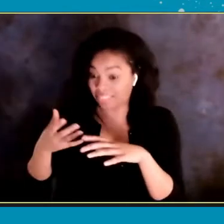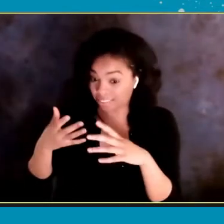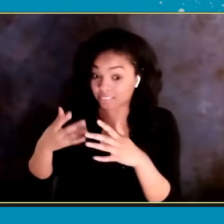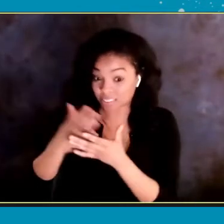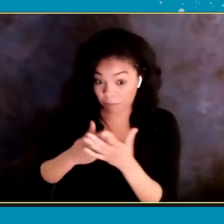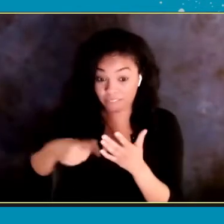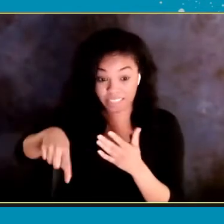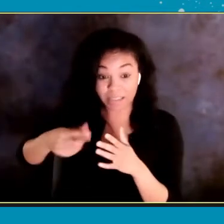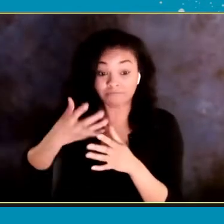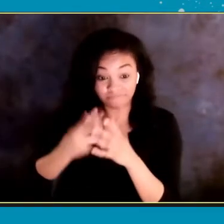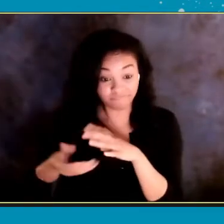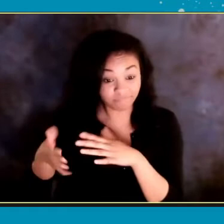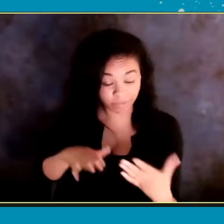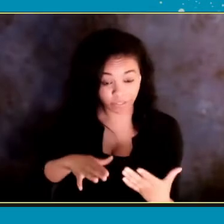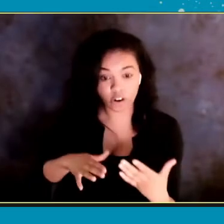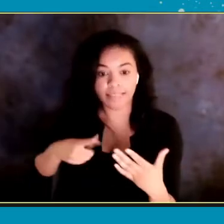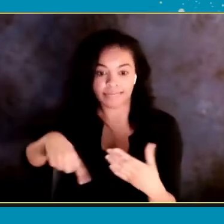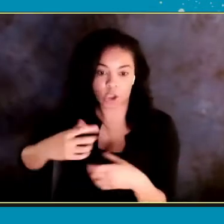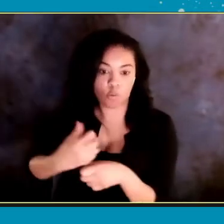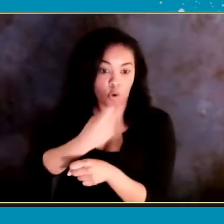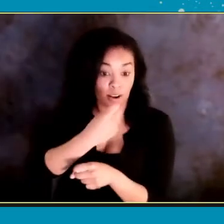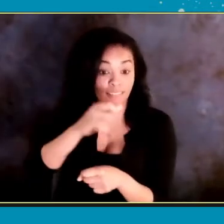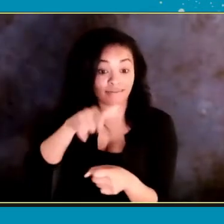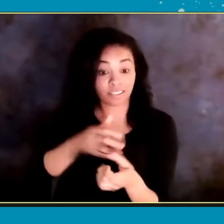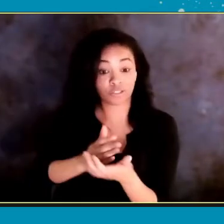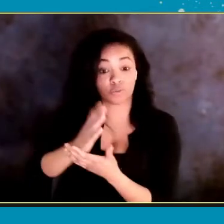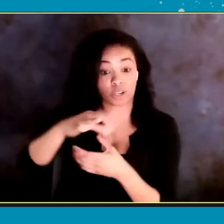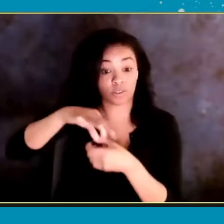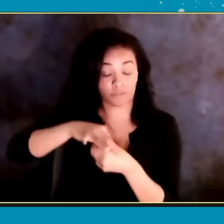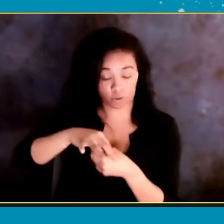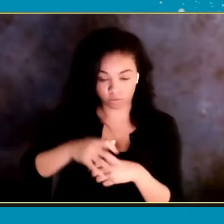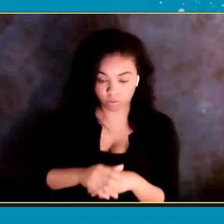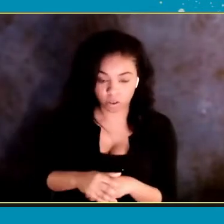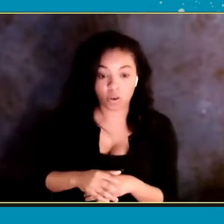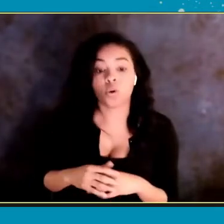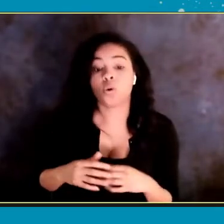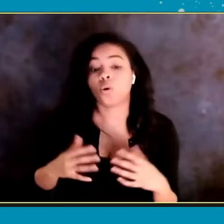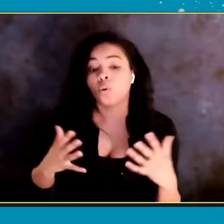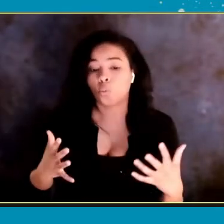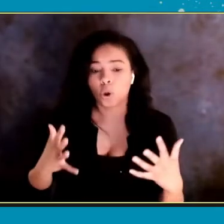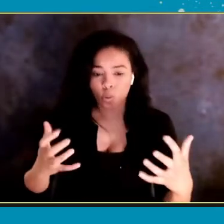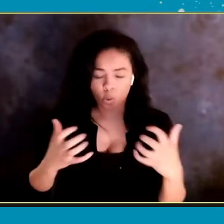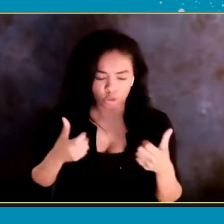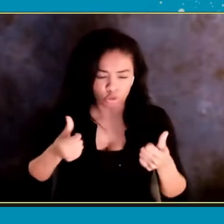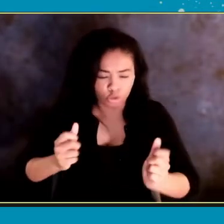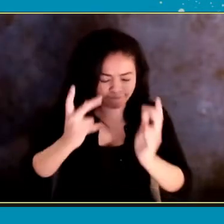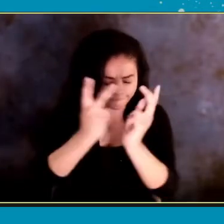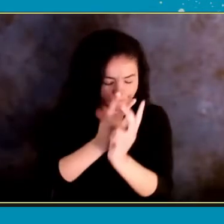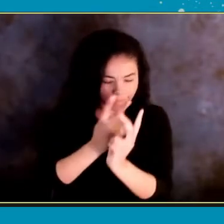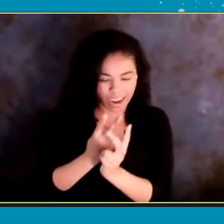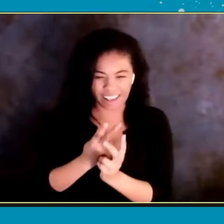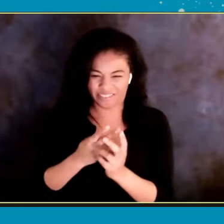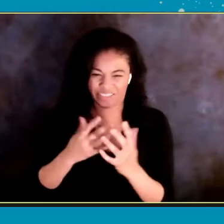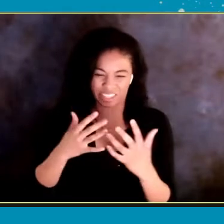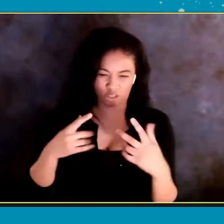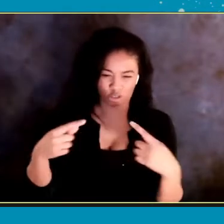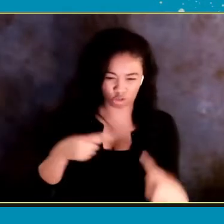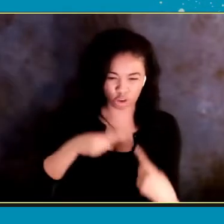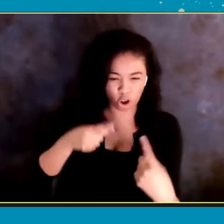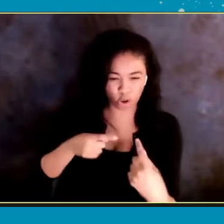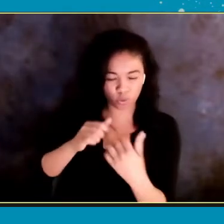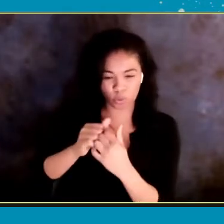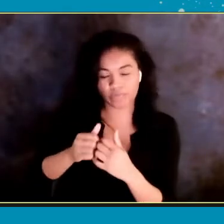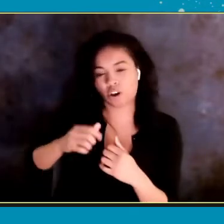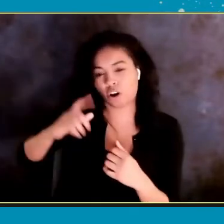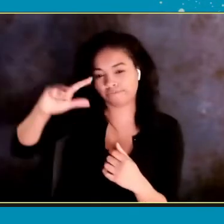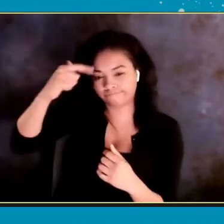right to vote. We're here to make sense of the push and pull of our democracy and what we faced over the last